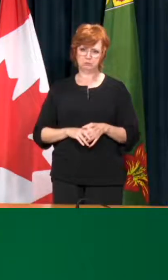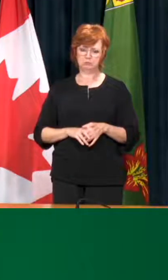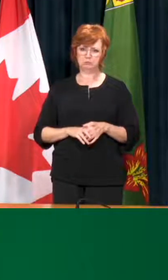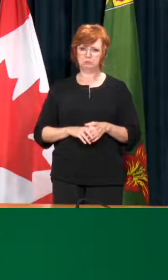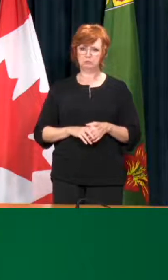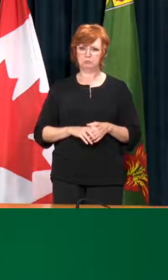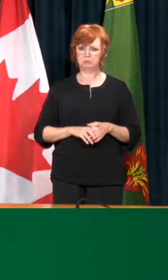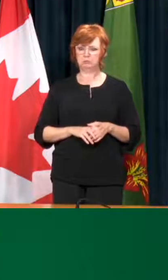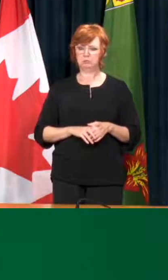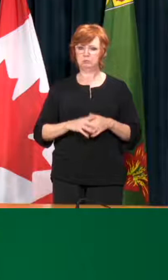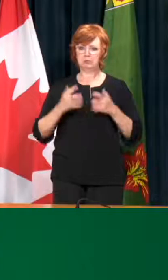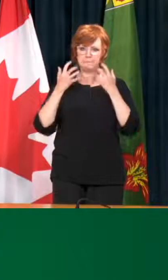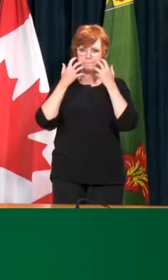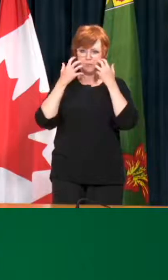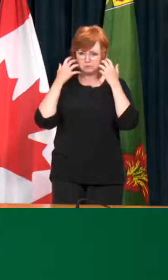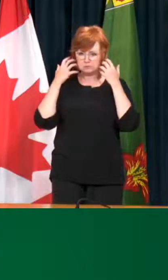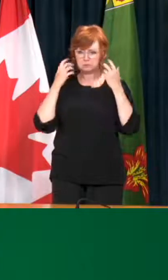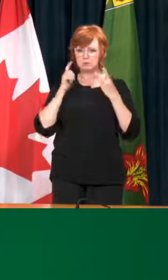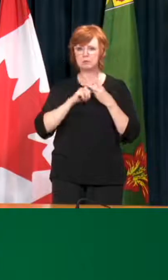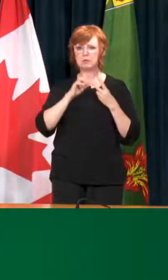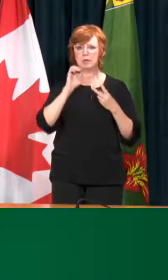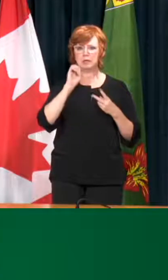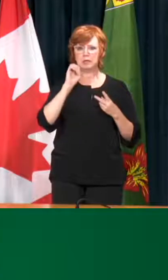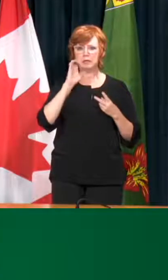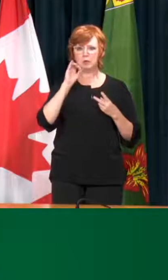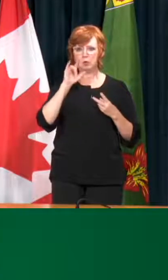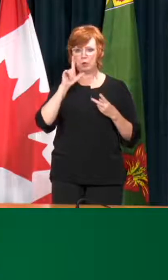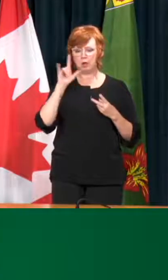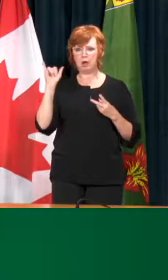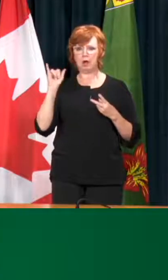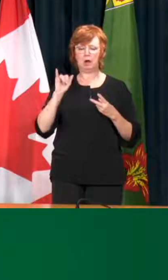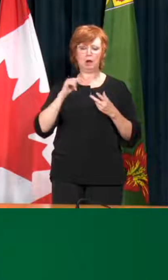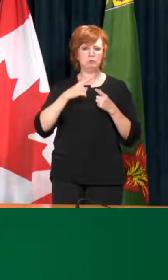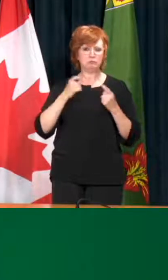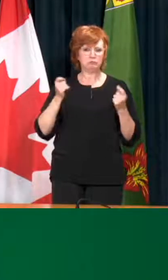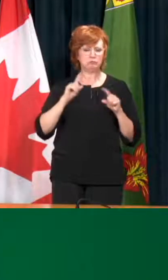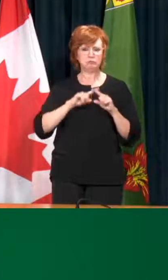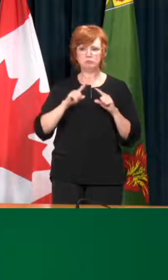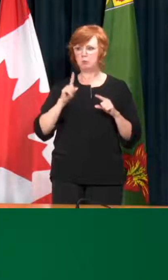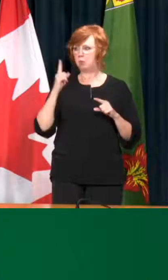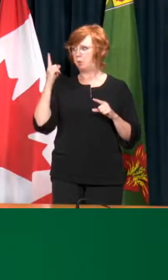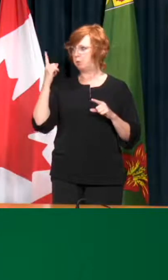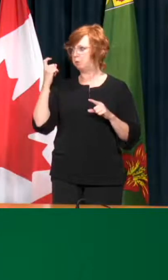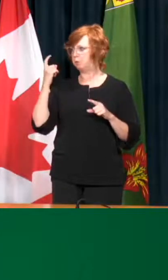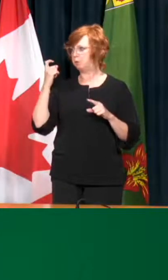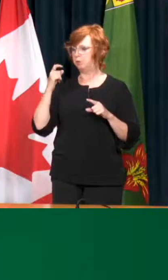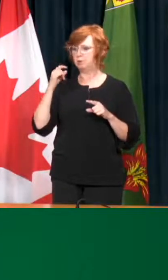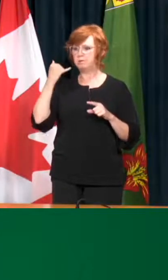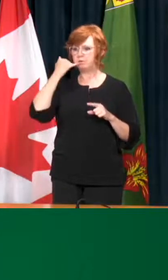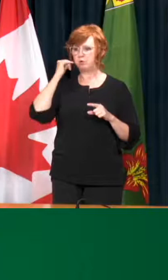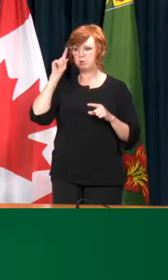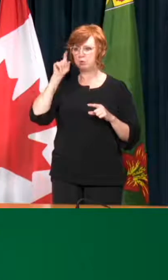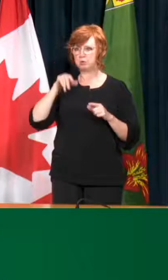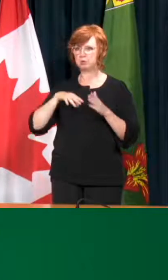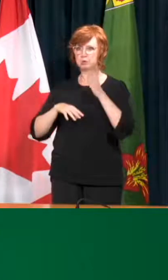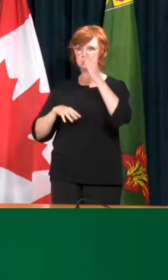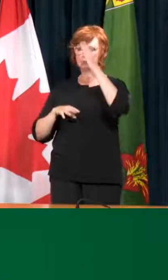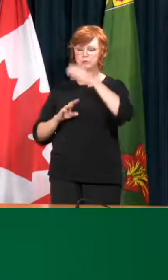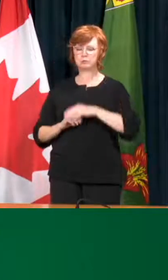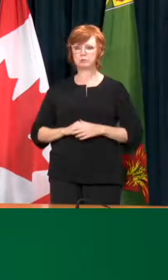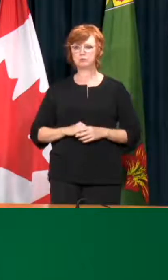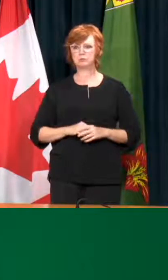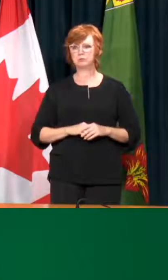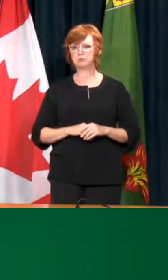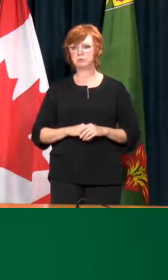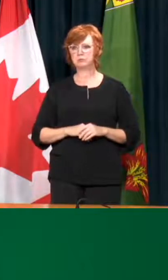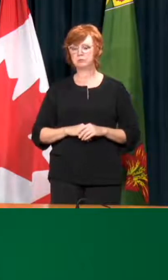infections or measles infections. We just need to have the same approach, really. We'll take one more question on the line. We